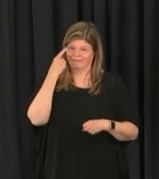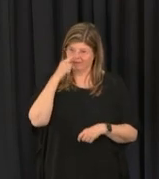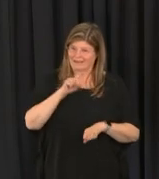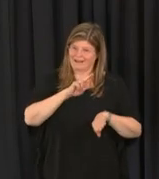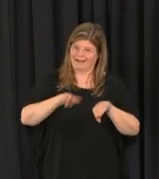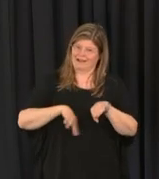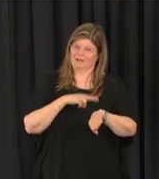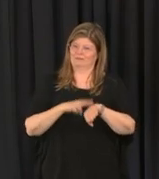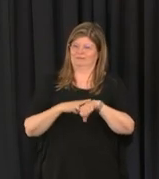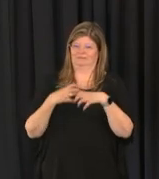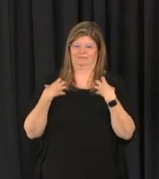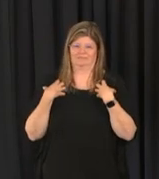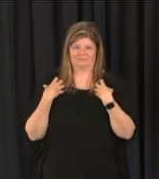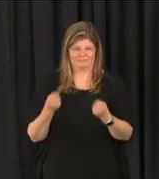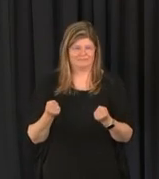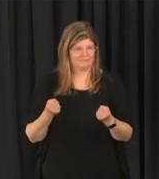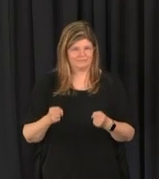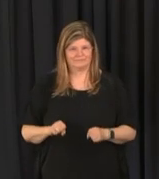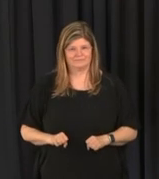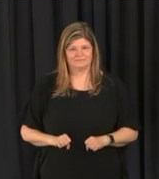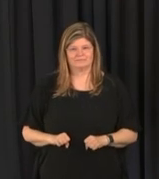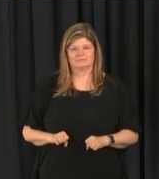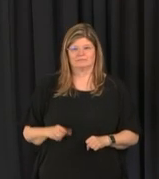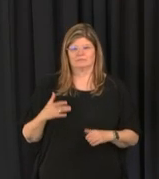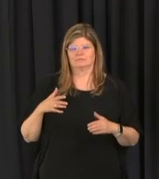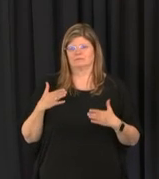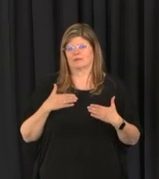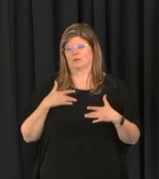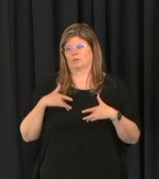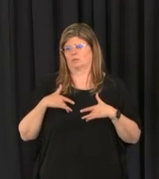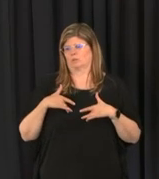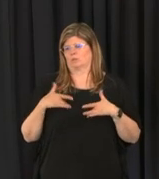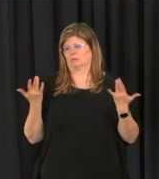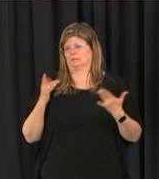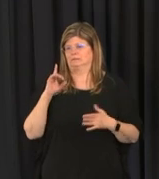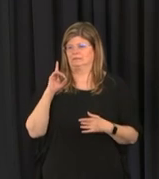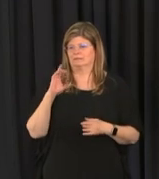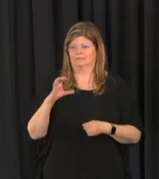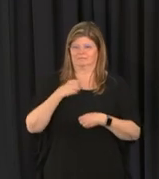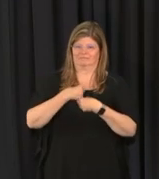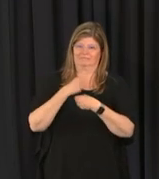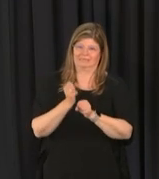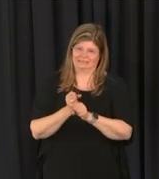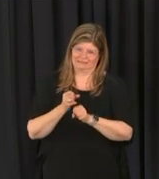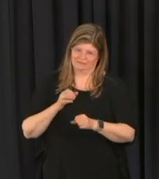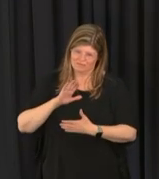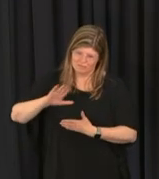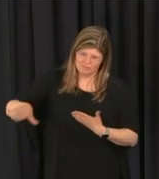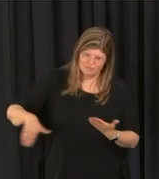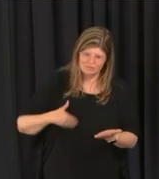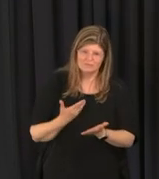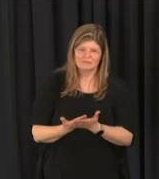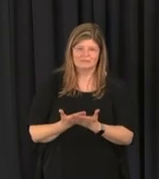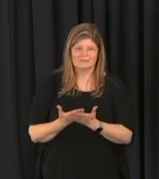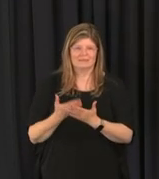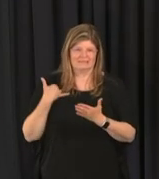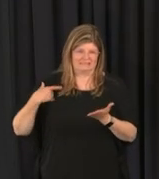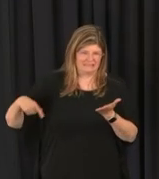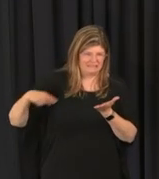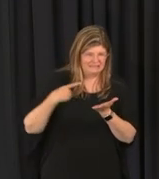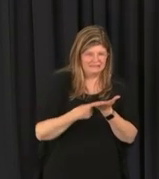for the nation's recovery. We are very happy that DC was made whole. We've talked quite a bit